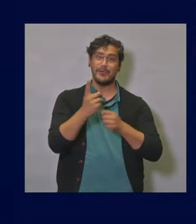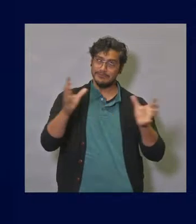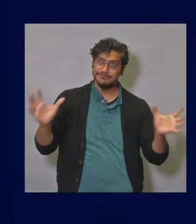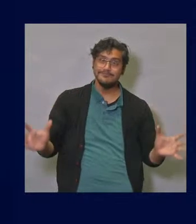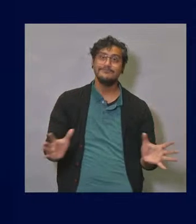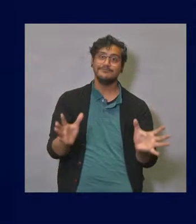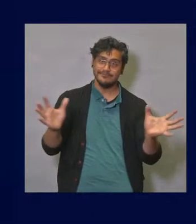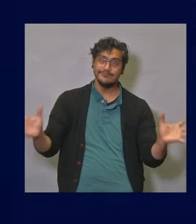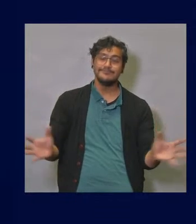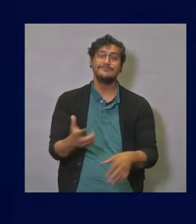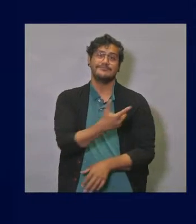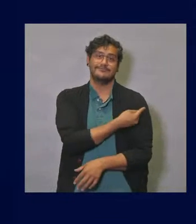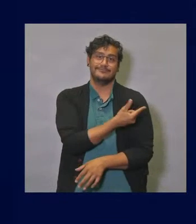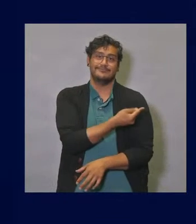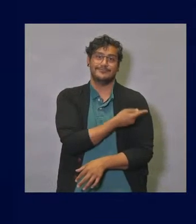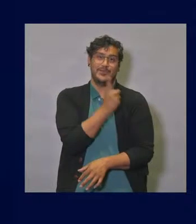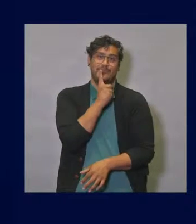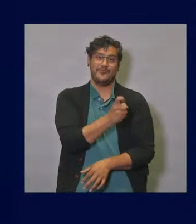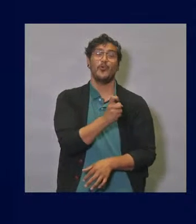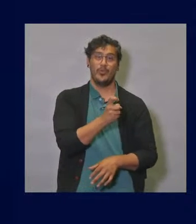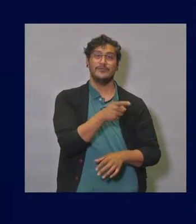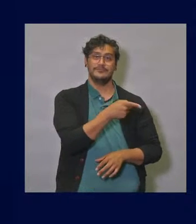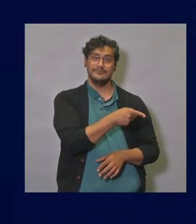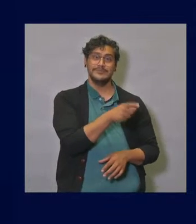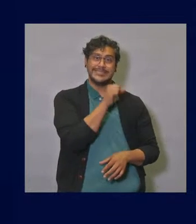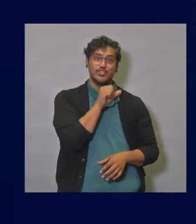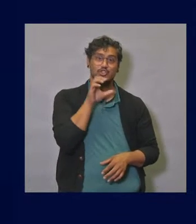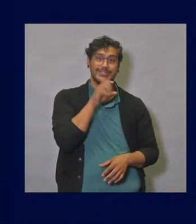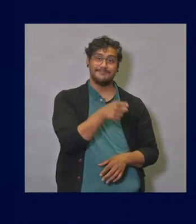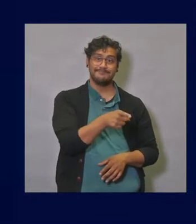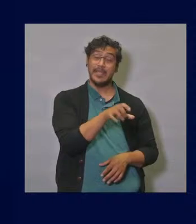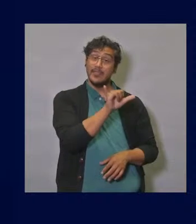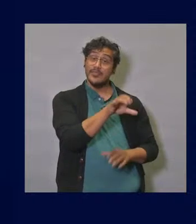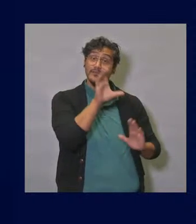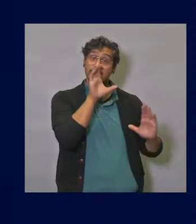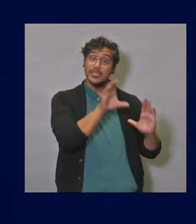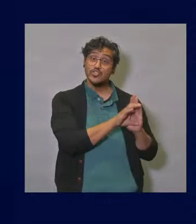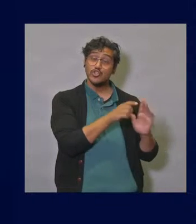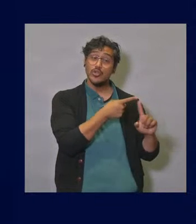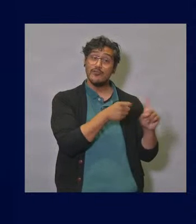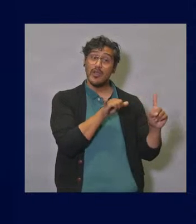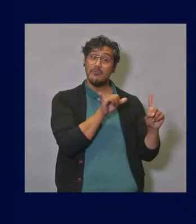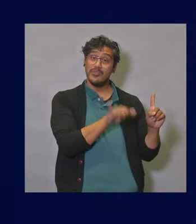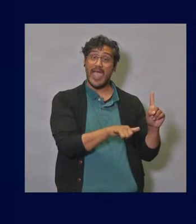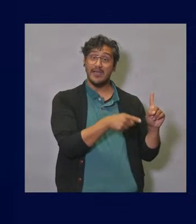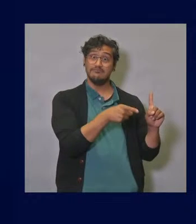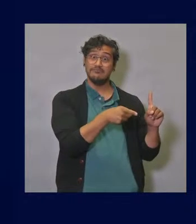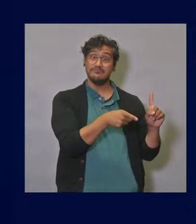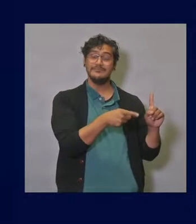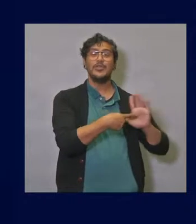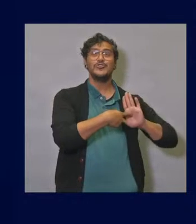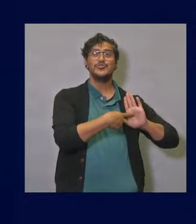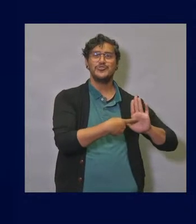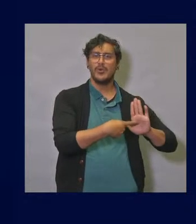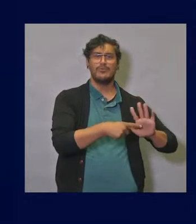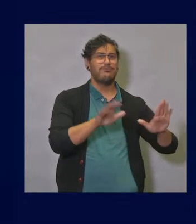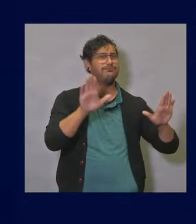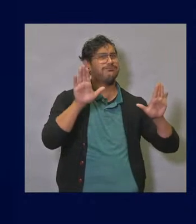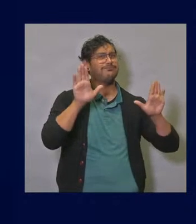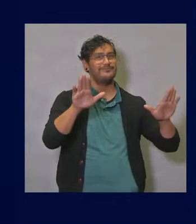the arms of our older residents. This screenshot from the Interactive Vaccine Data Explorer shows the remarkable results of